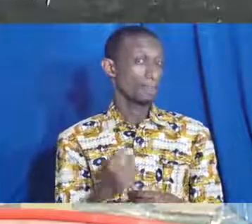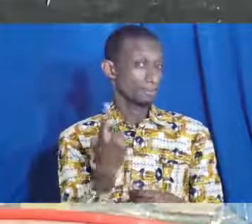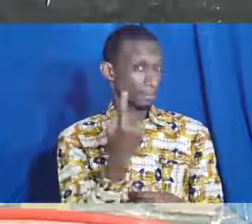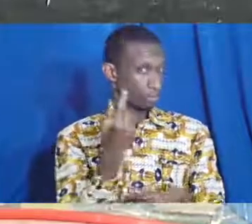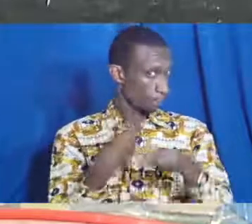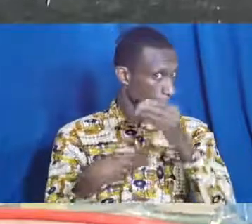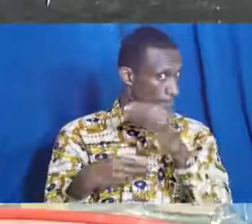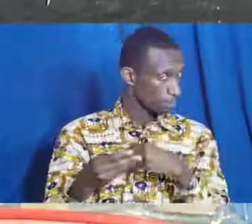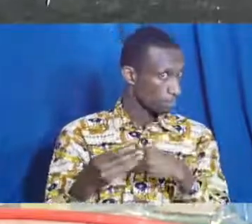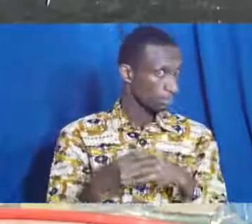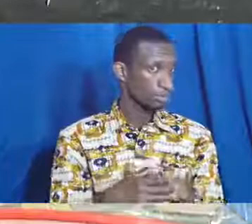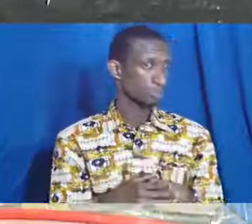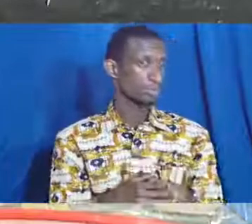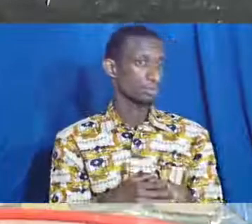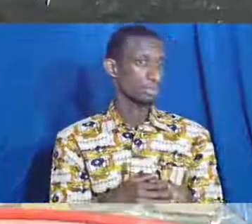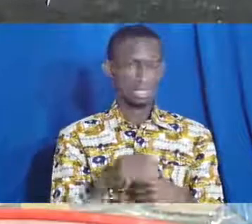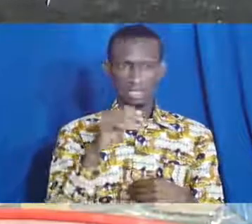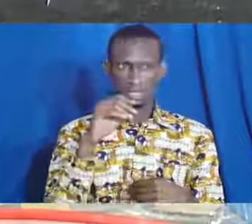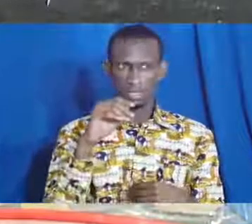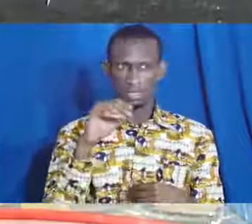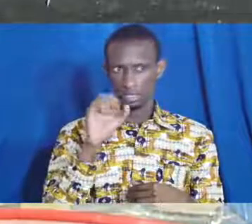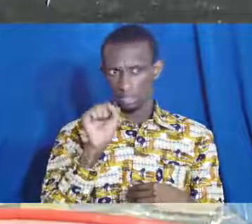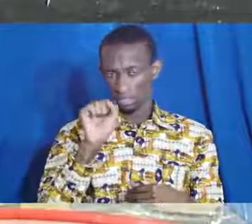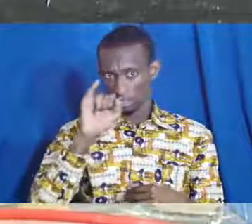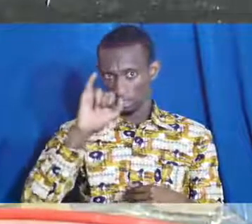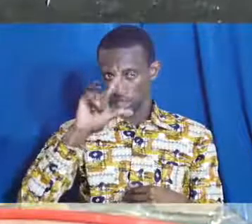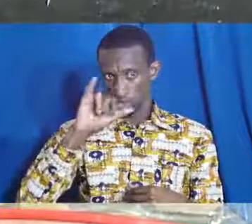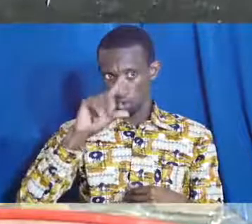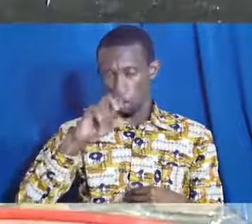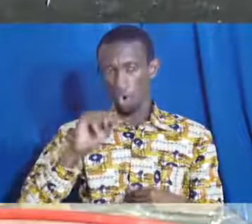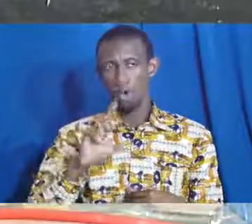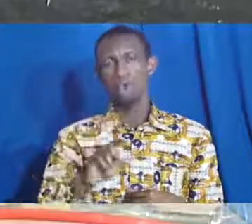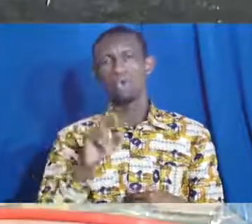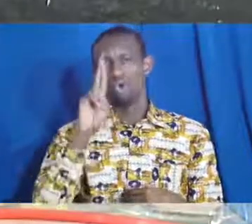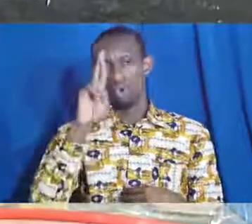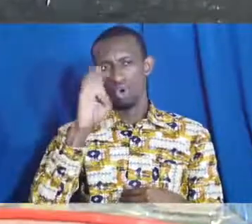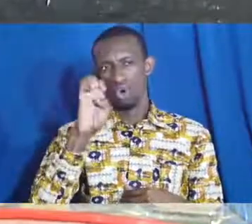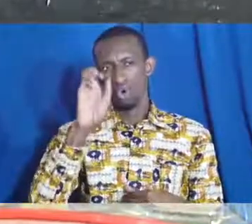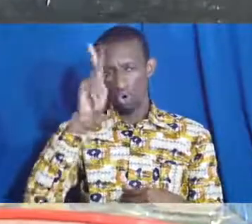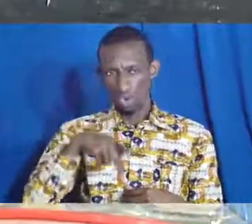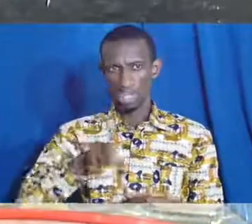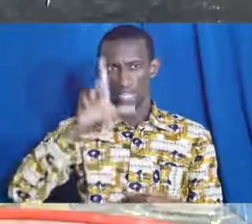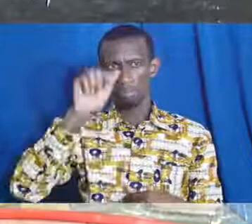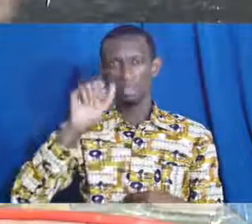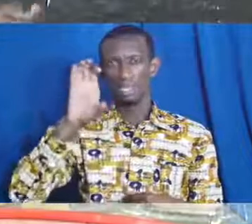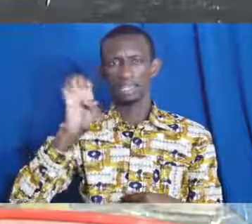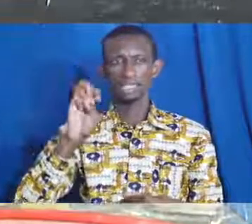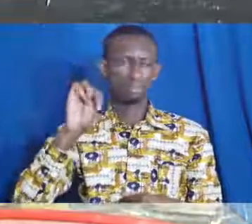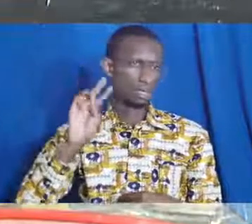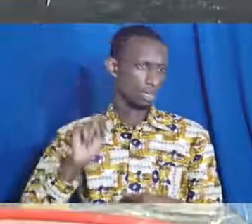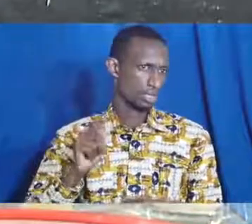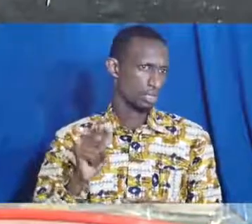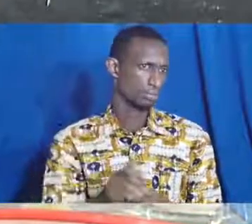can have the zinc is displacing this copper. So I can also as well show you